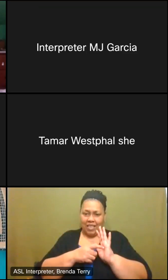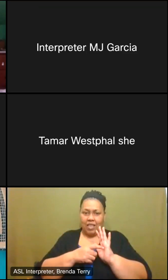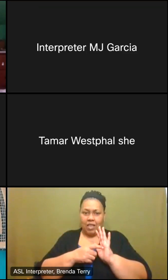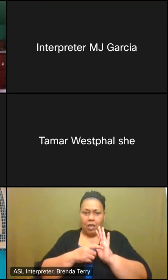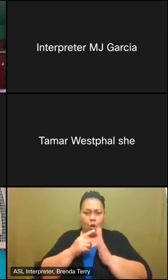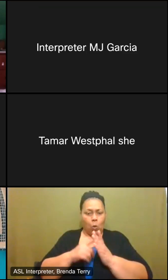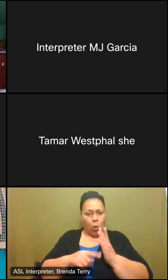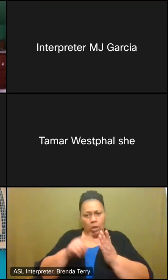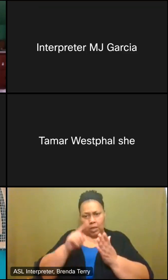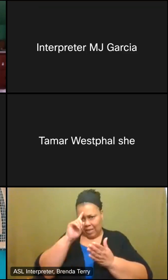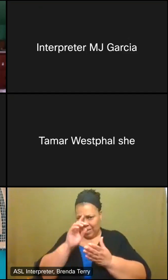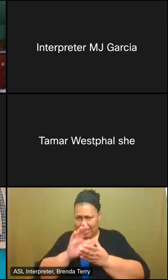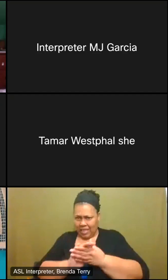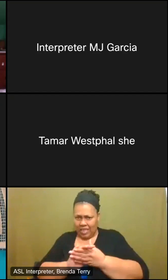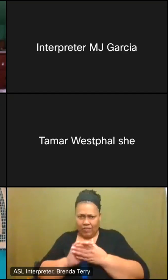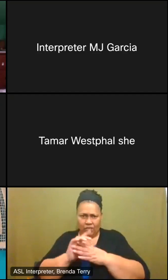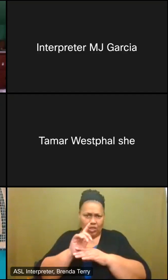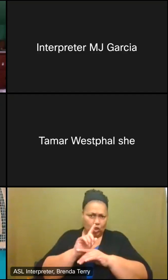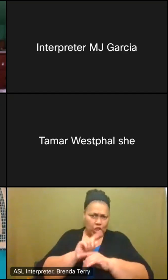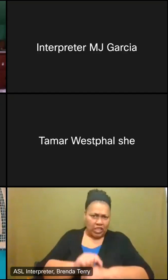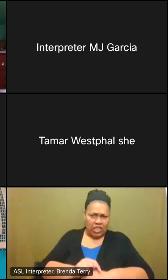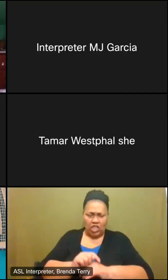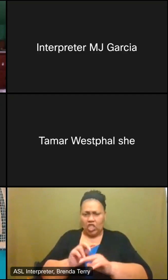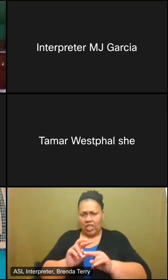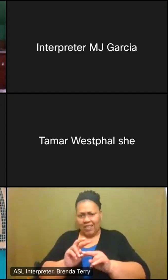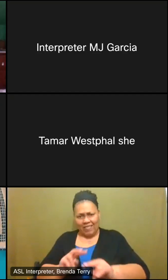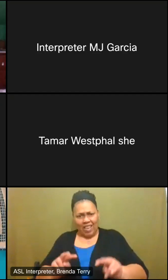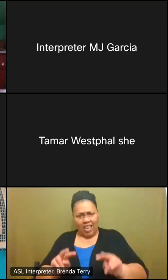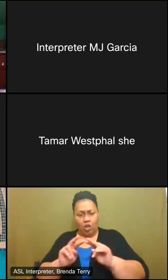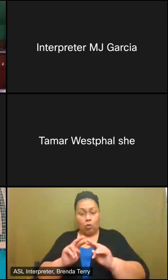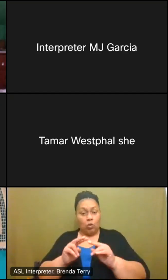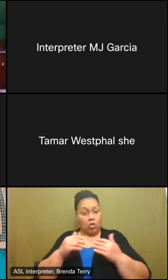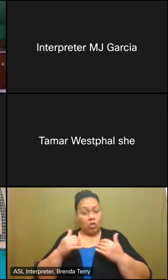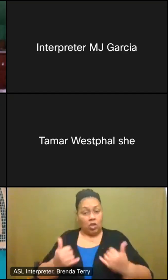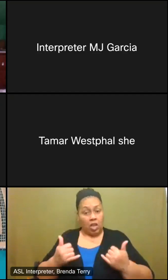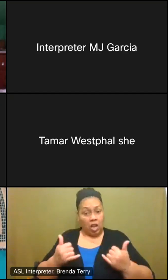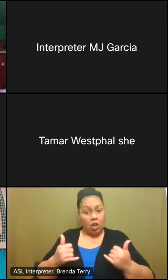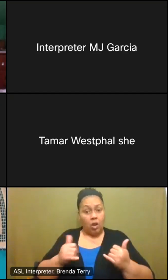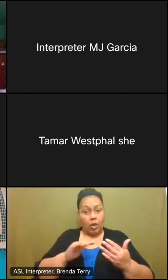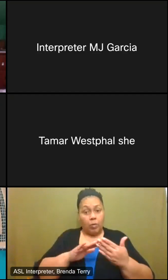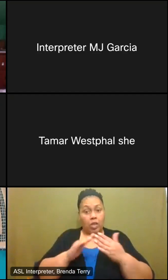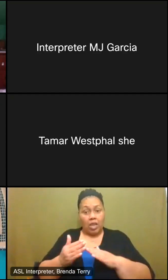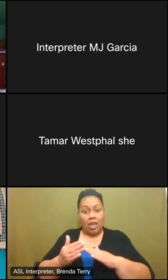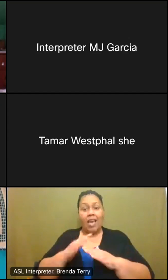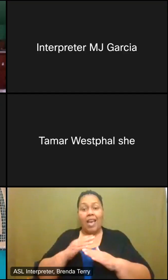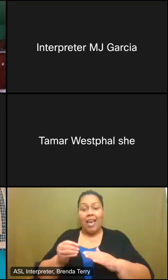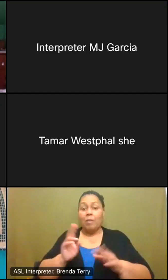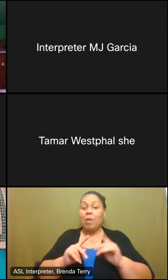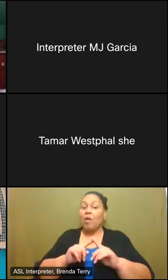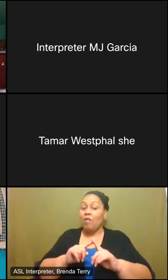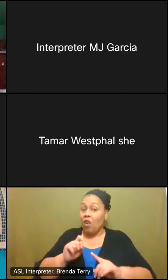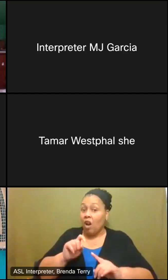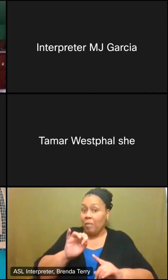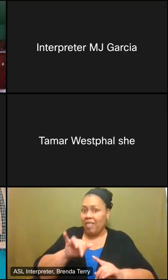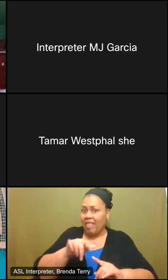beliefs, the traditions, the values in our current community, and having people from that community to do this work